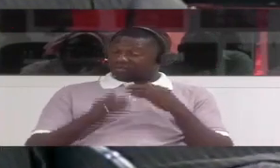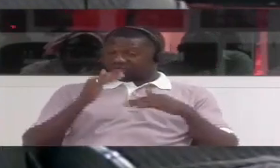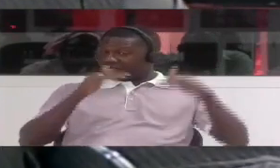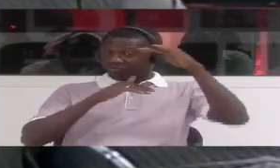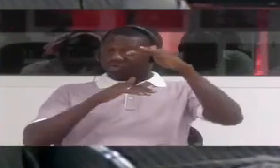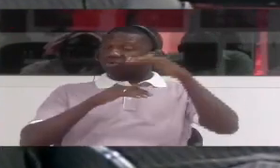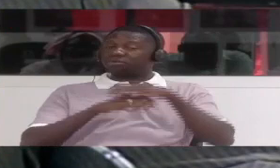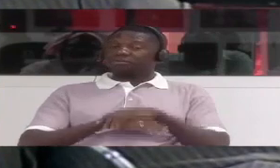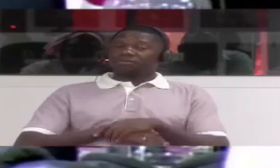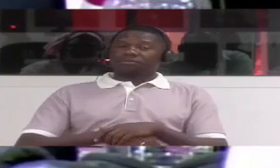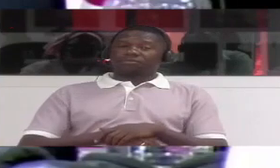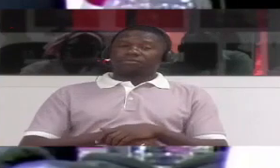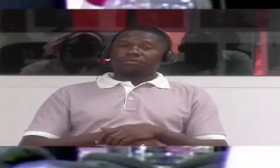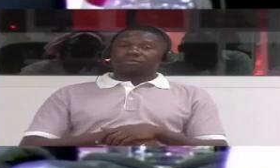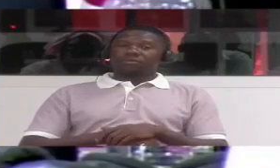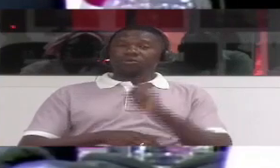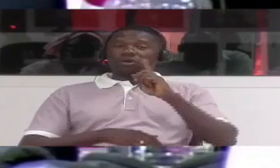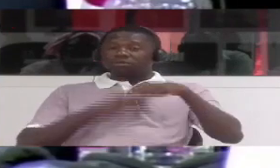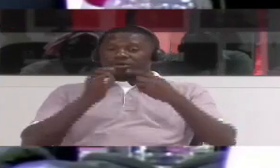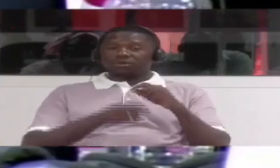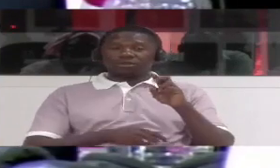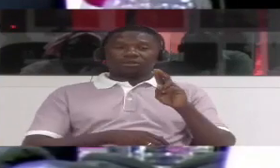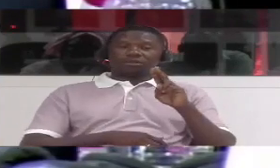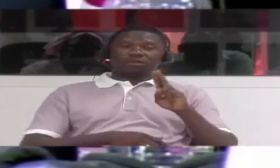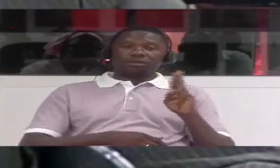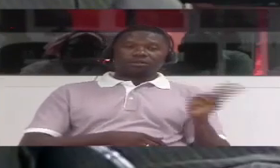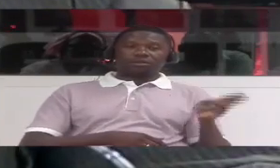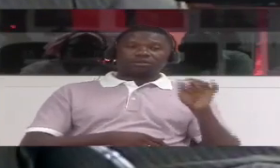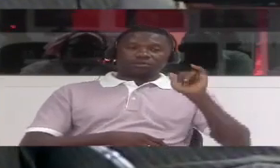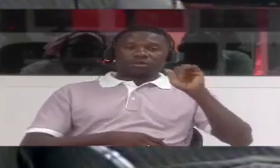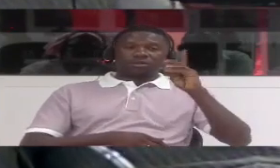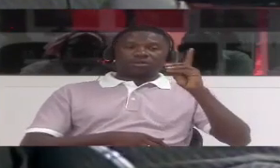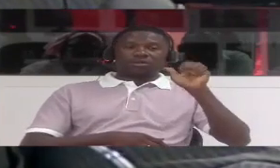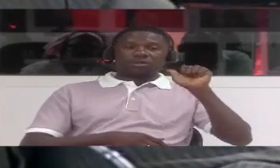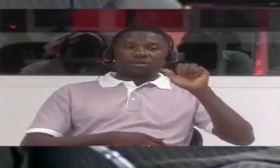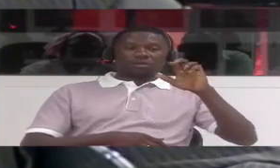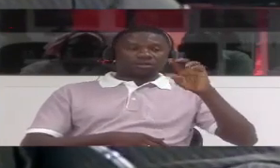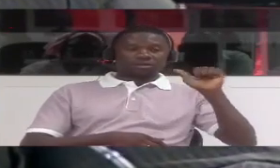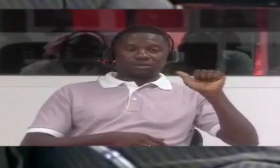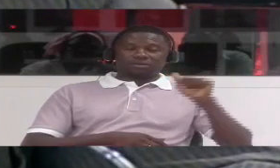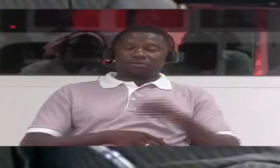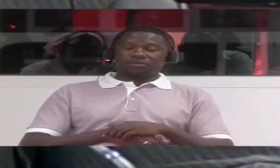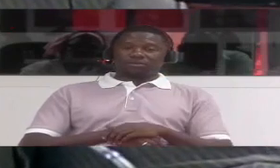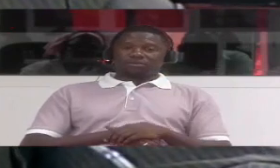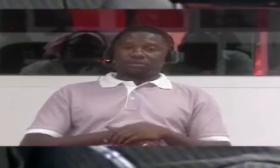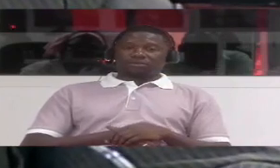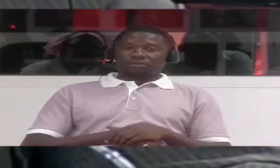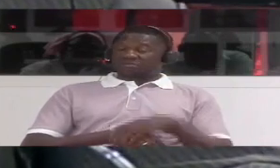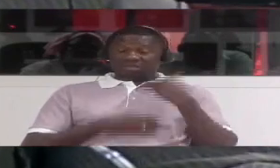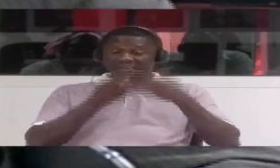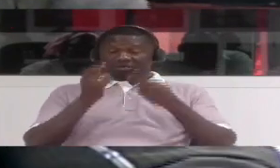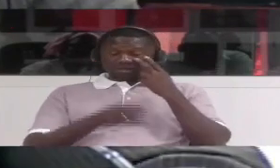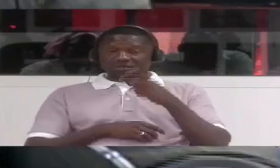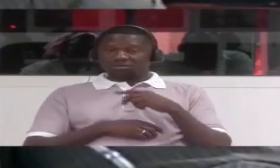that. What about Mr. Haider, who was deputy director? I've never seen him since I walked out of the NIA in